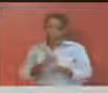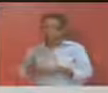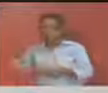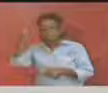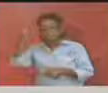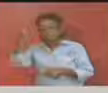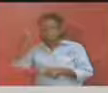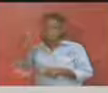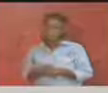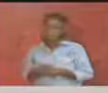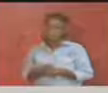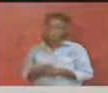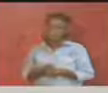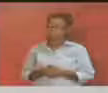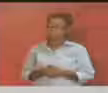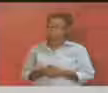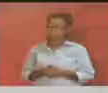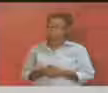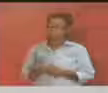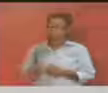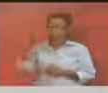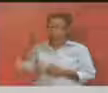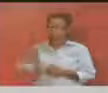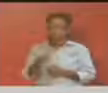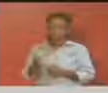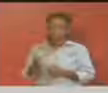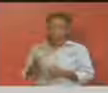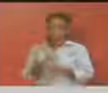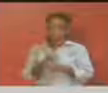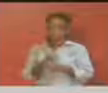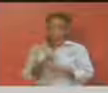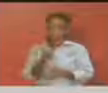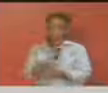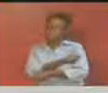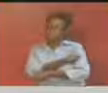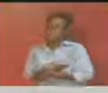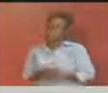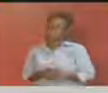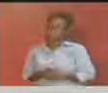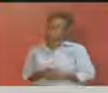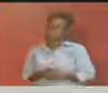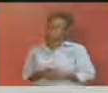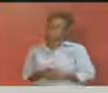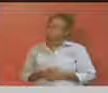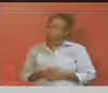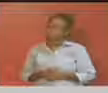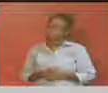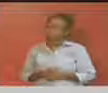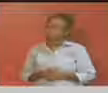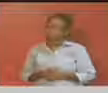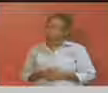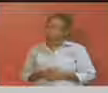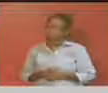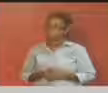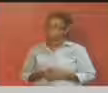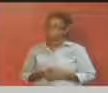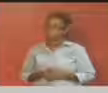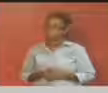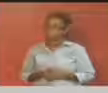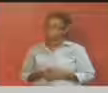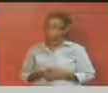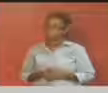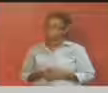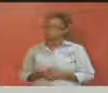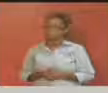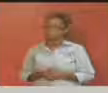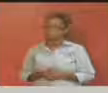government practitioners will be under the rubric of essential workers. And to show you how we make